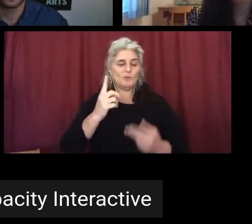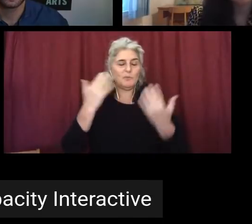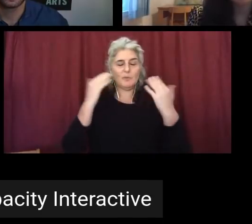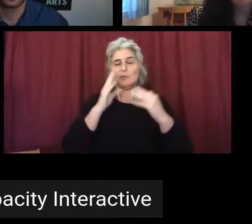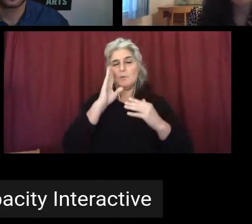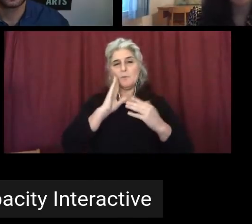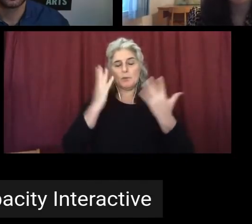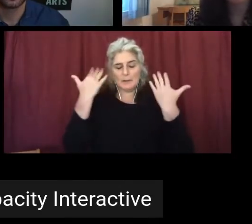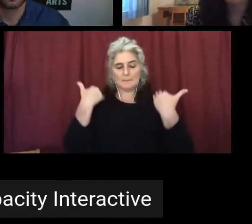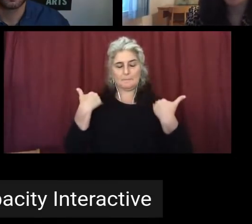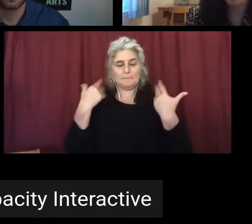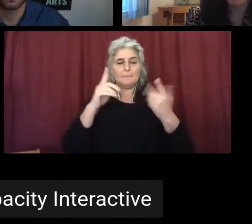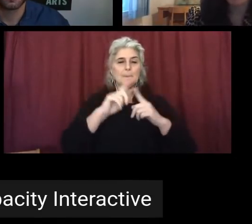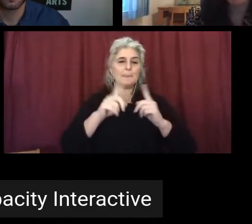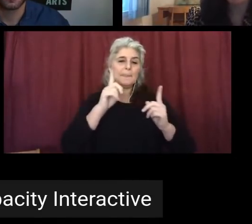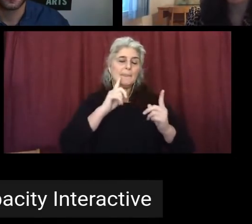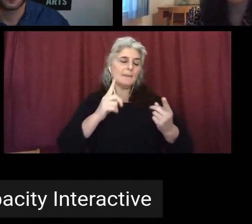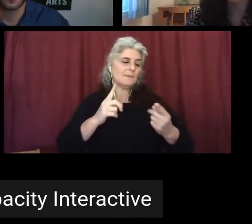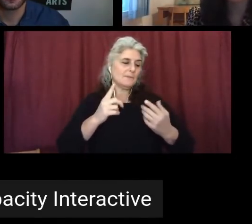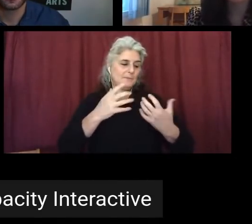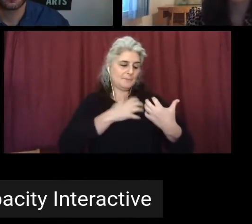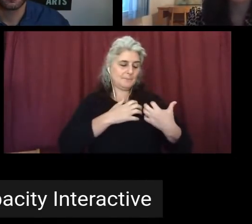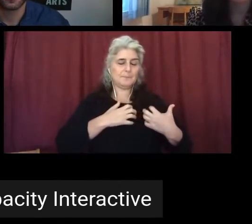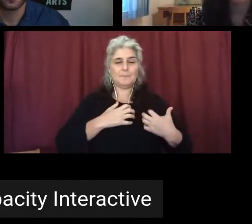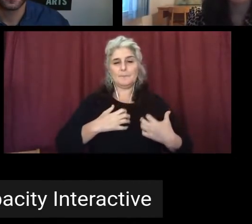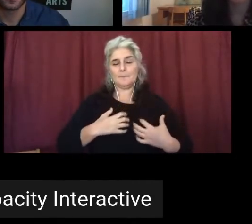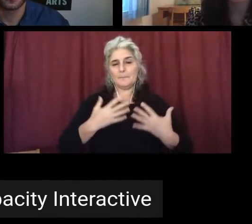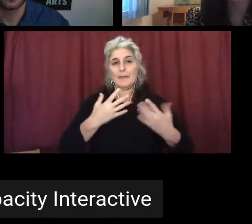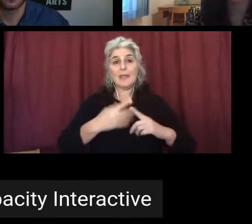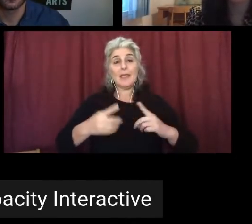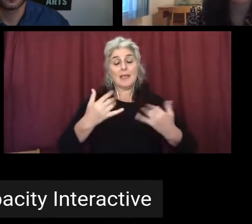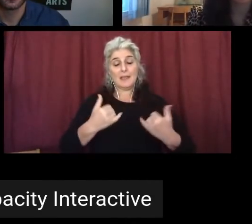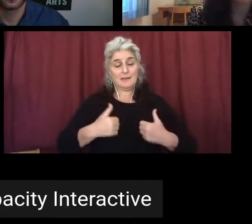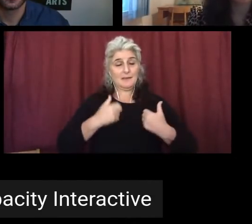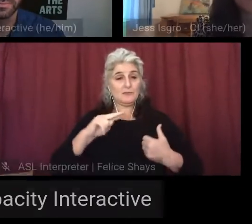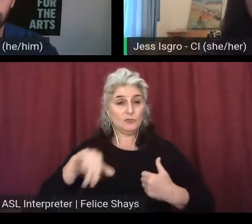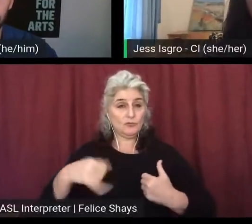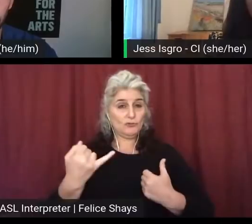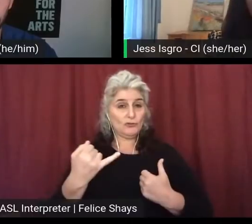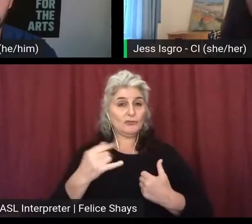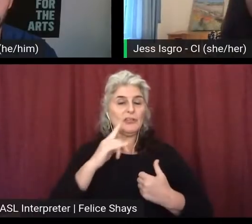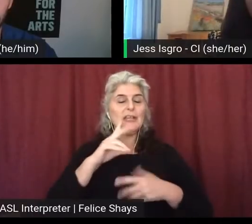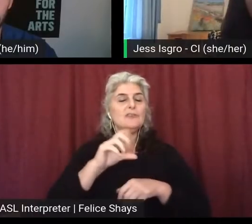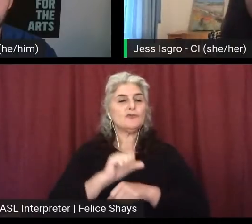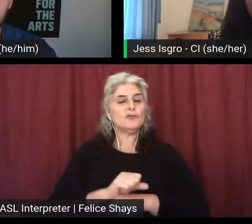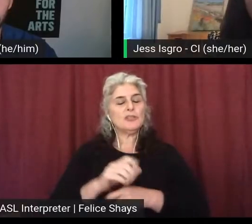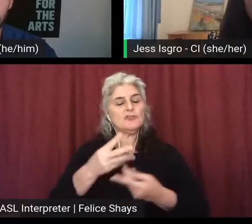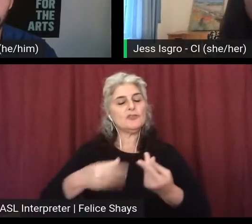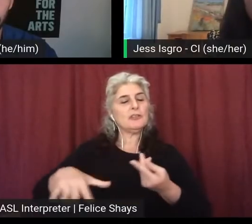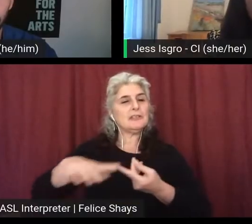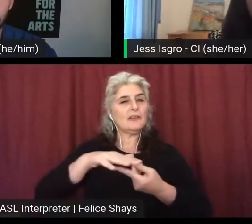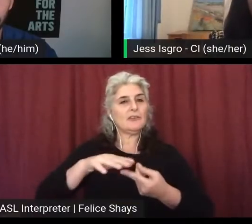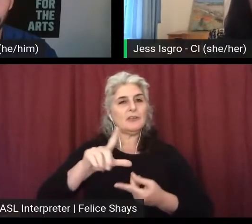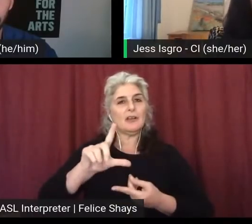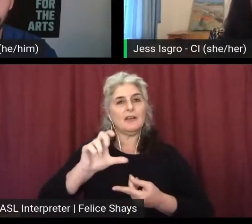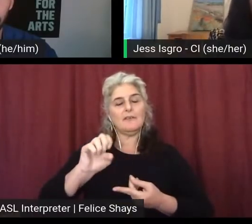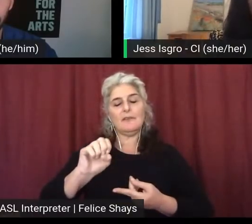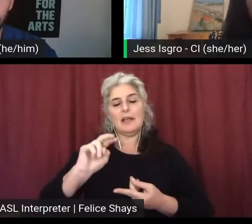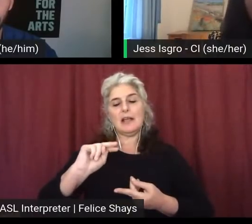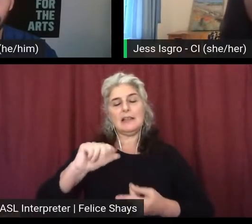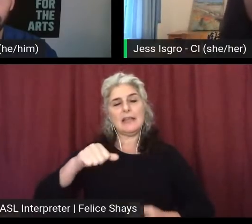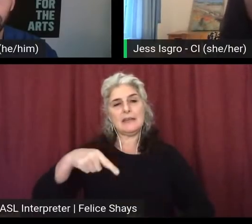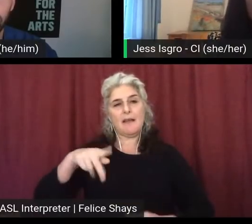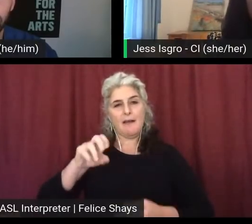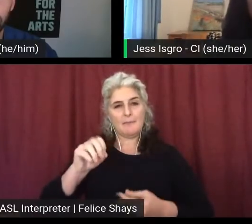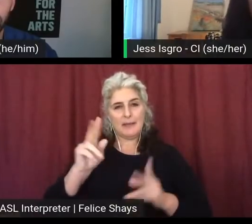I'm coming to you today from New Jersey, which is the traditional territory of the Munsee Lenape people, and I ask you to join me in taking a moment